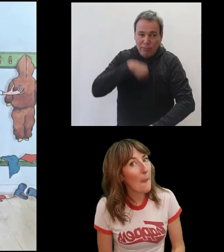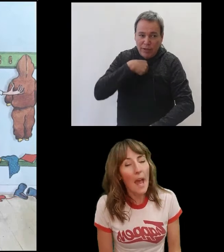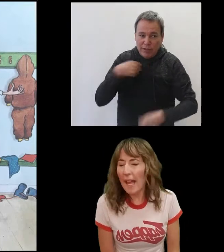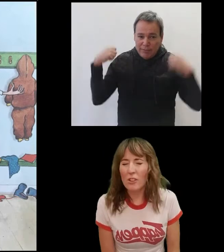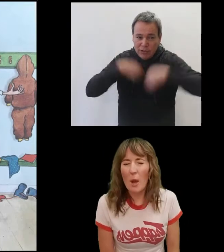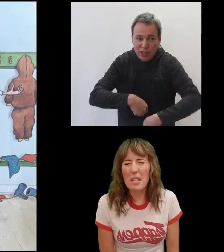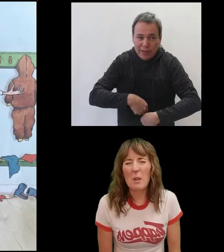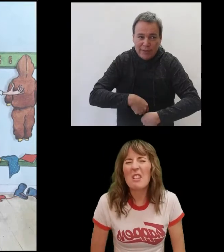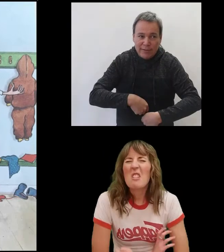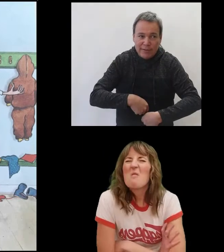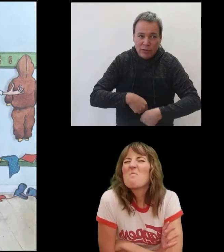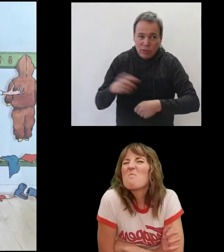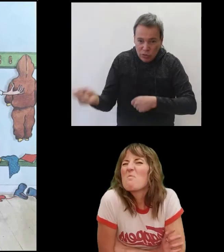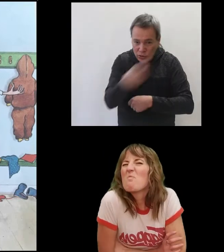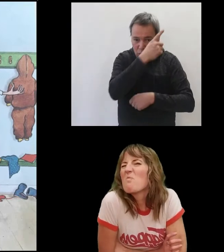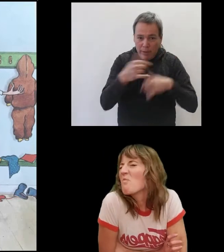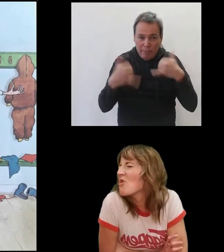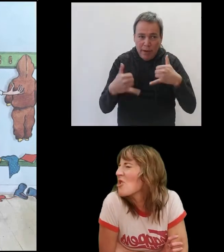snowsuit." And Thomas went,